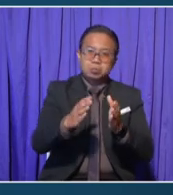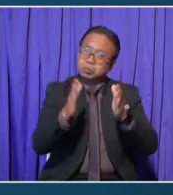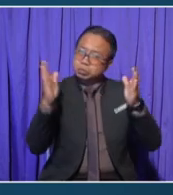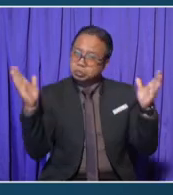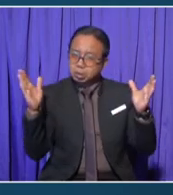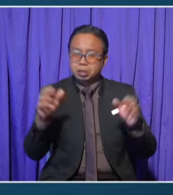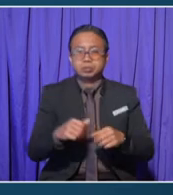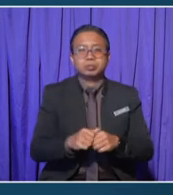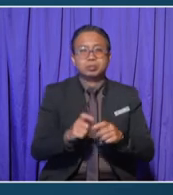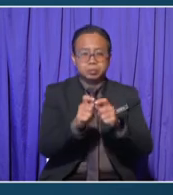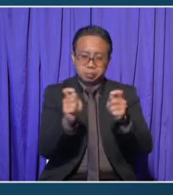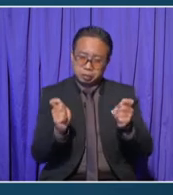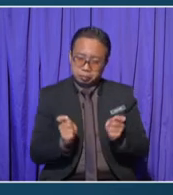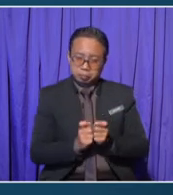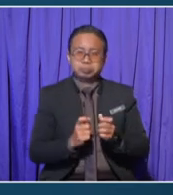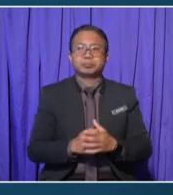area.